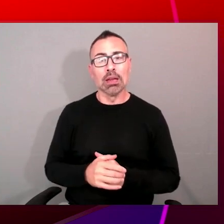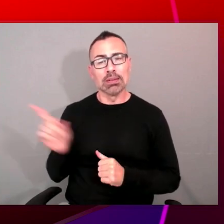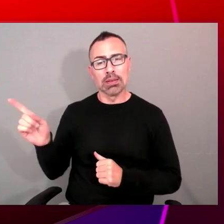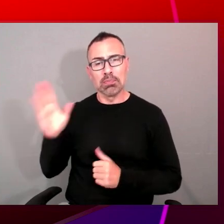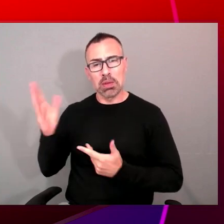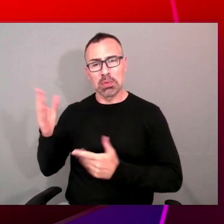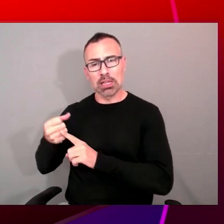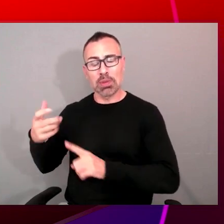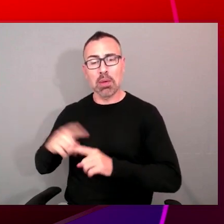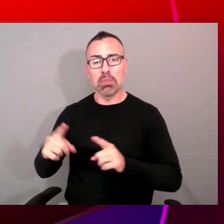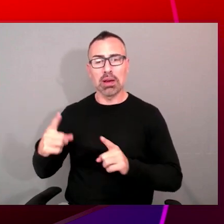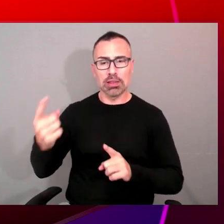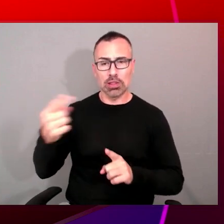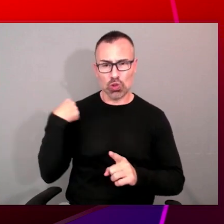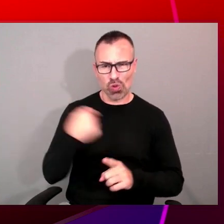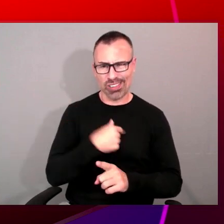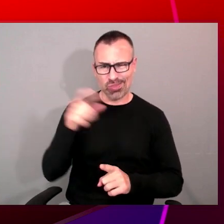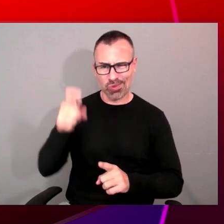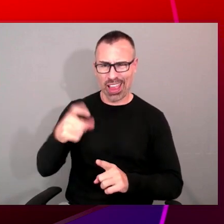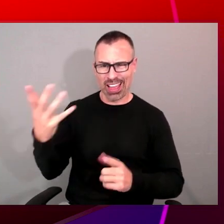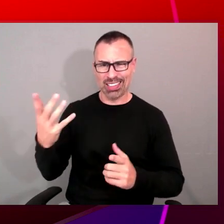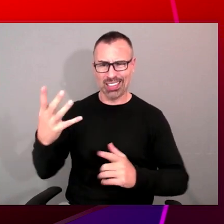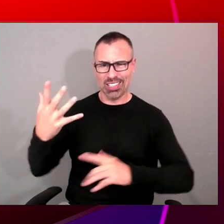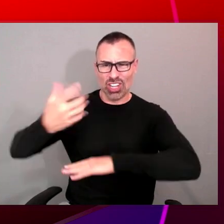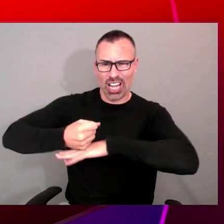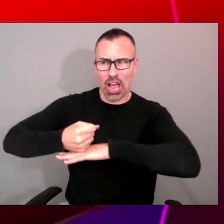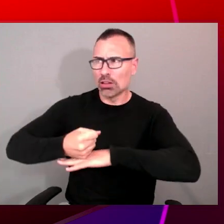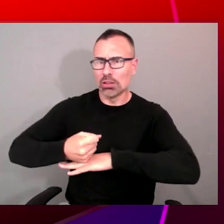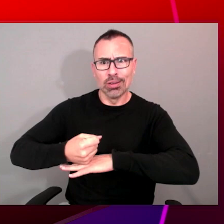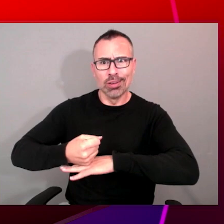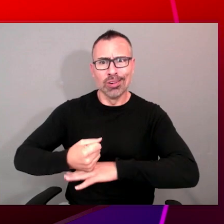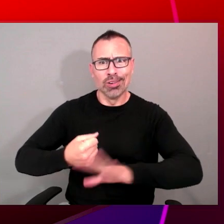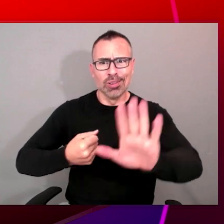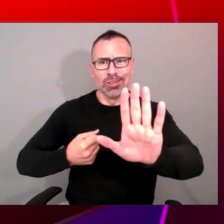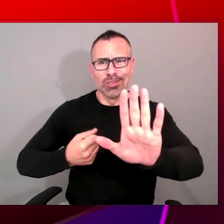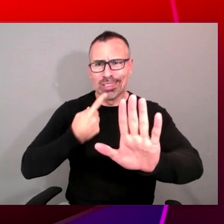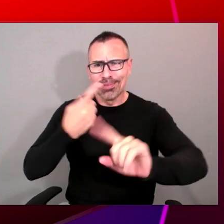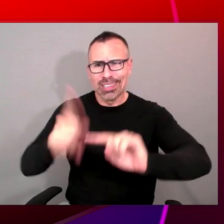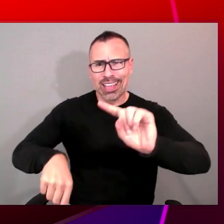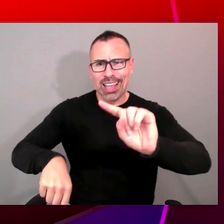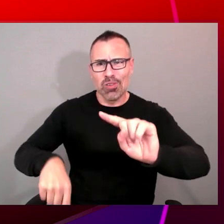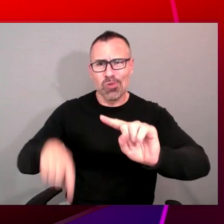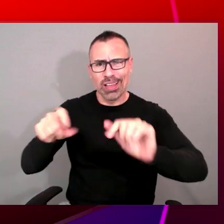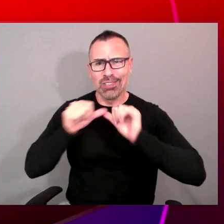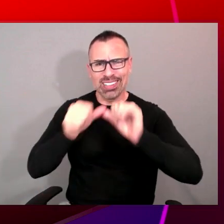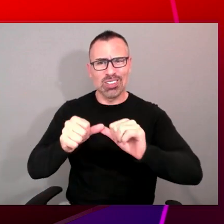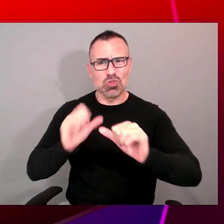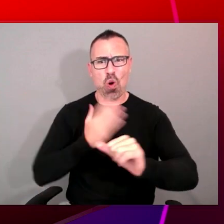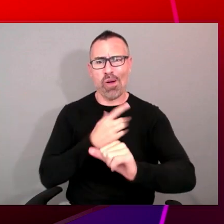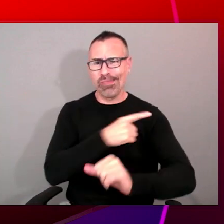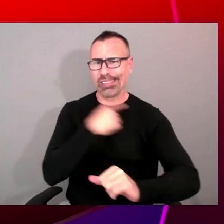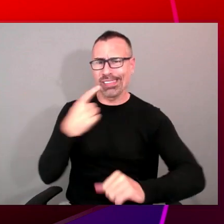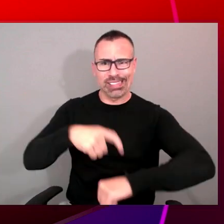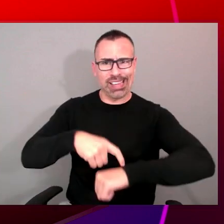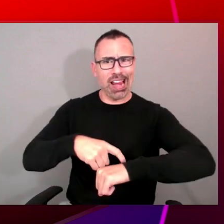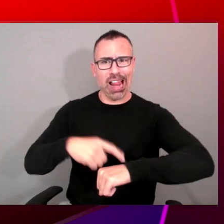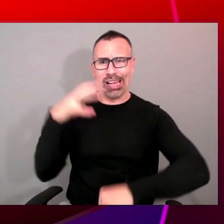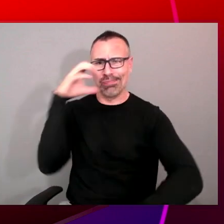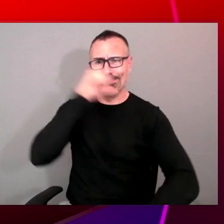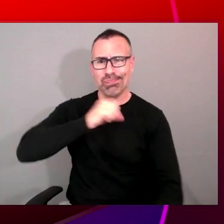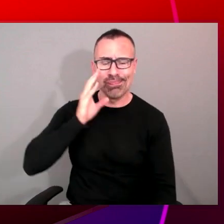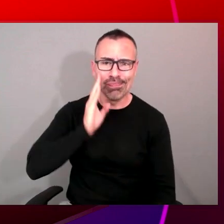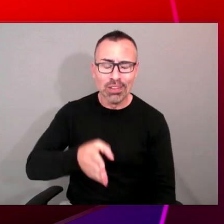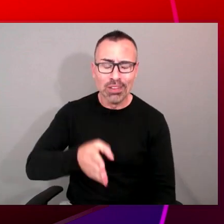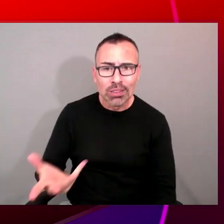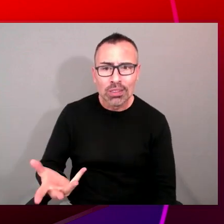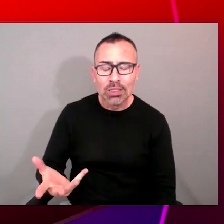down. We said, we can't shut down, we have to continue, or we won't make our deadlines. So we continued.